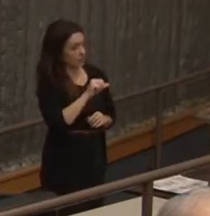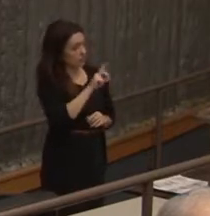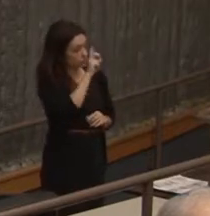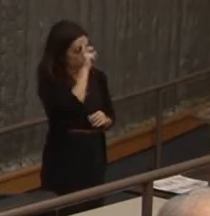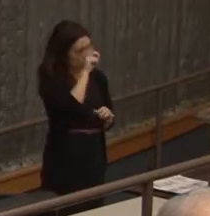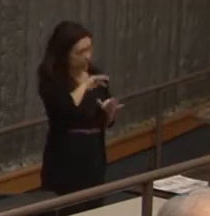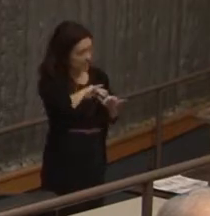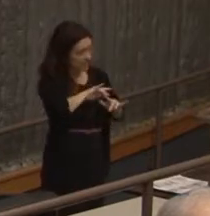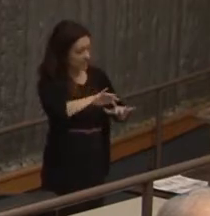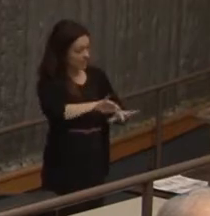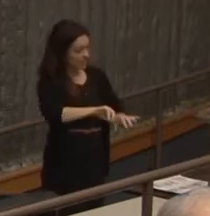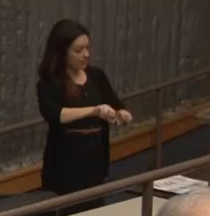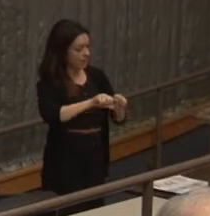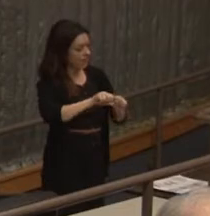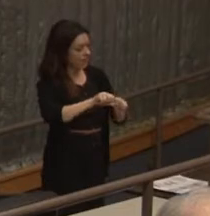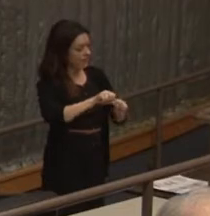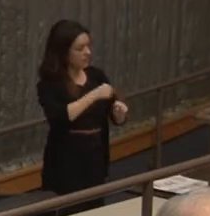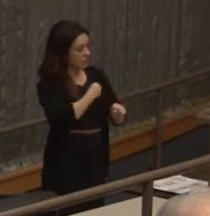invaded